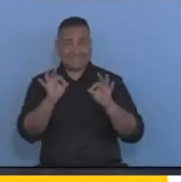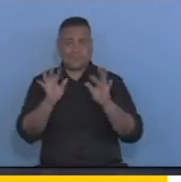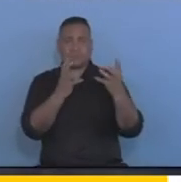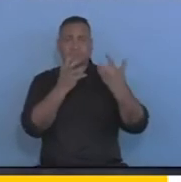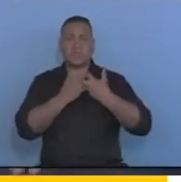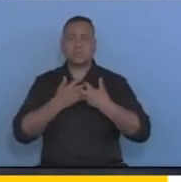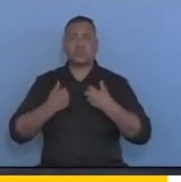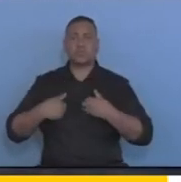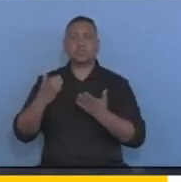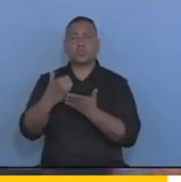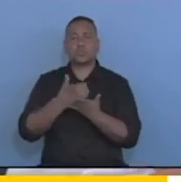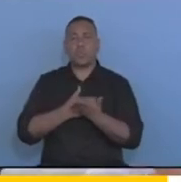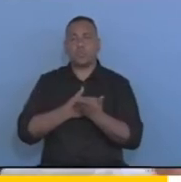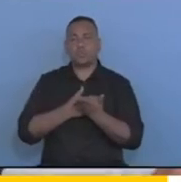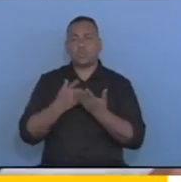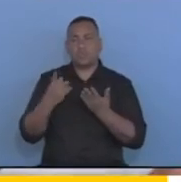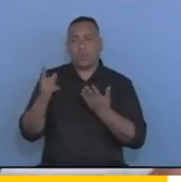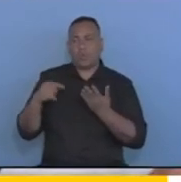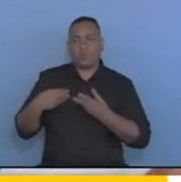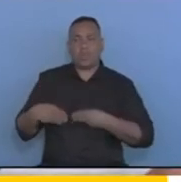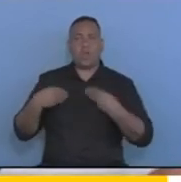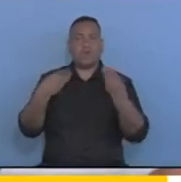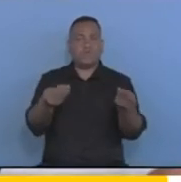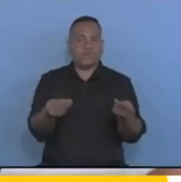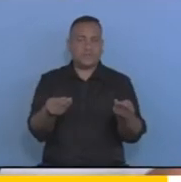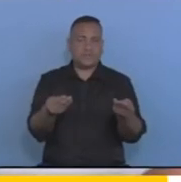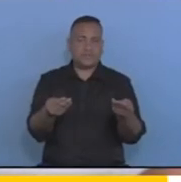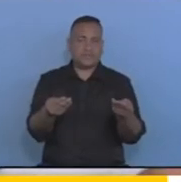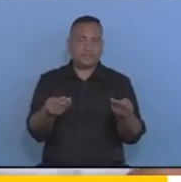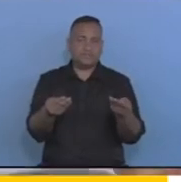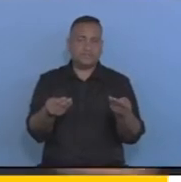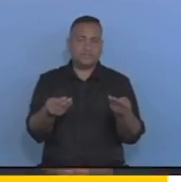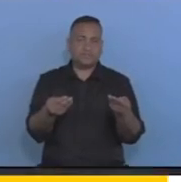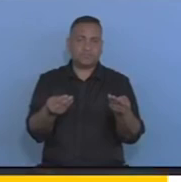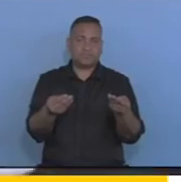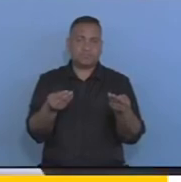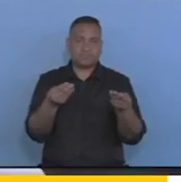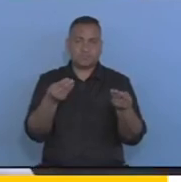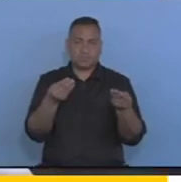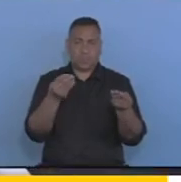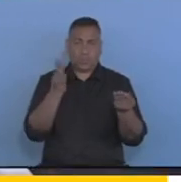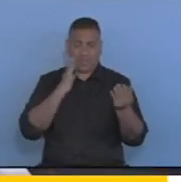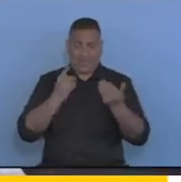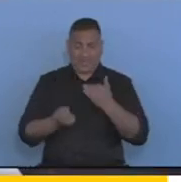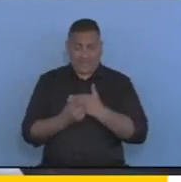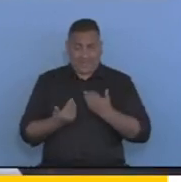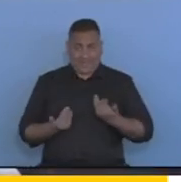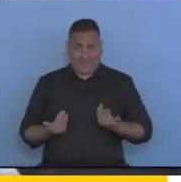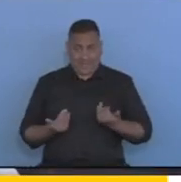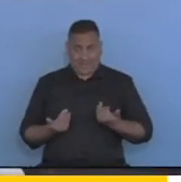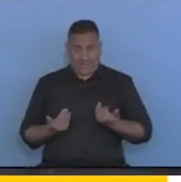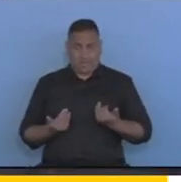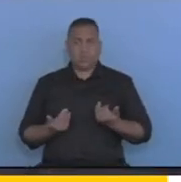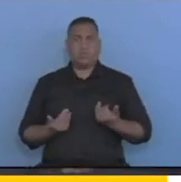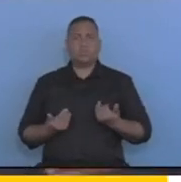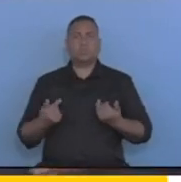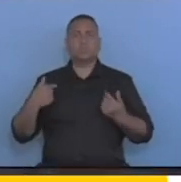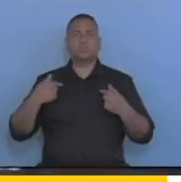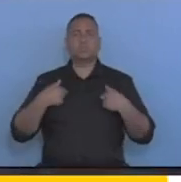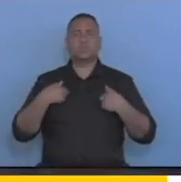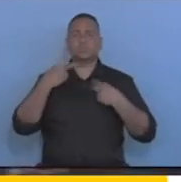get tailored. So it is bespoke, Laroda. It's at the time and it is at the moment. It's happening now. I mean, right now, already solar PV. That's all